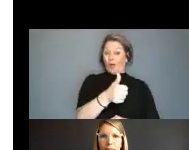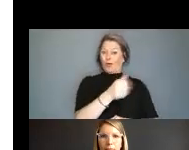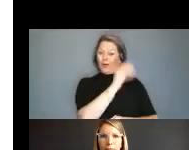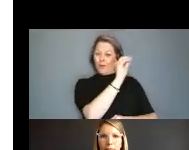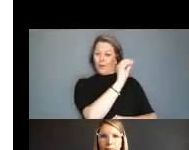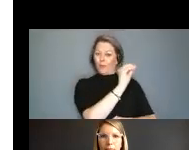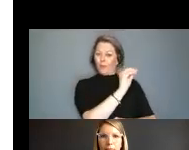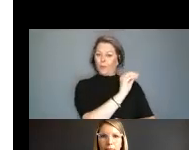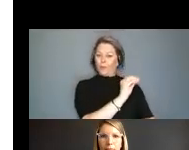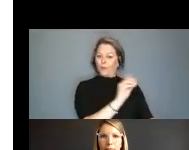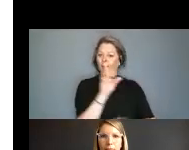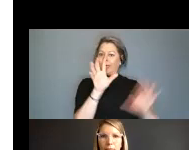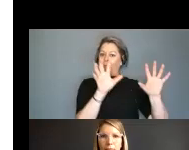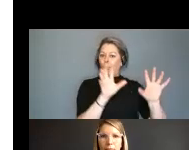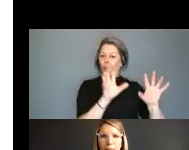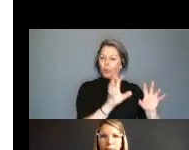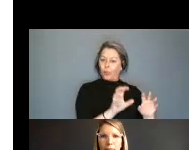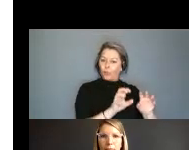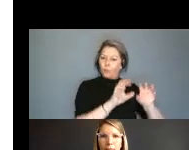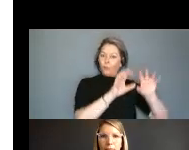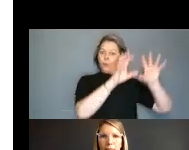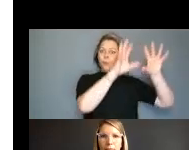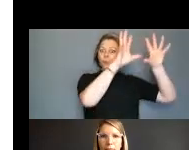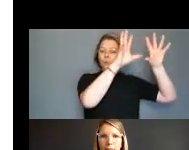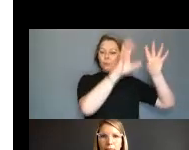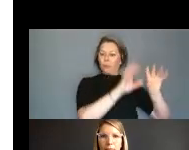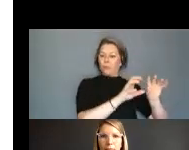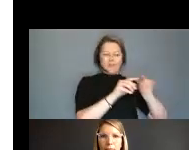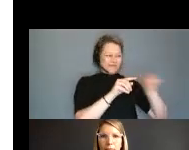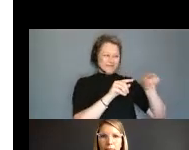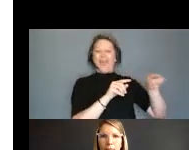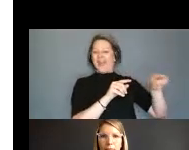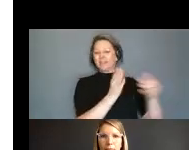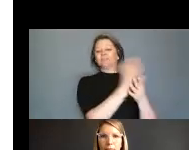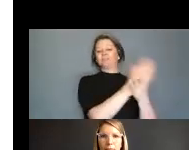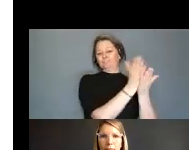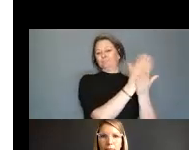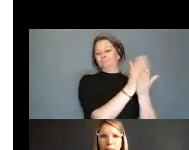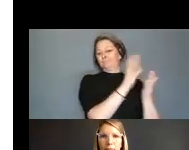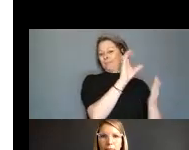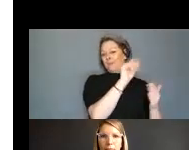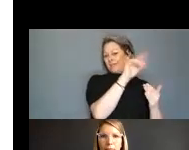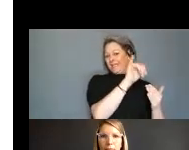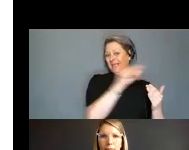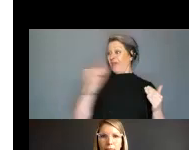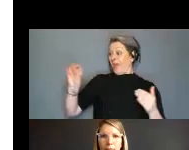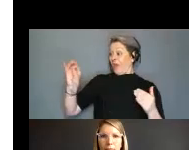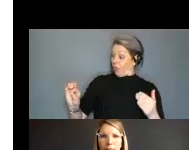of on or off type global concept, but more or less there are degrees or kind of shades of capacity, we would say.